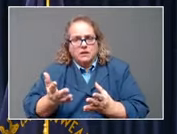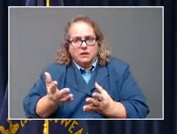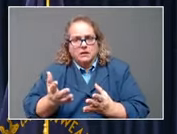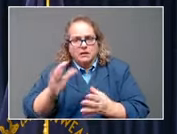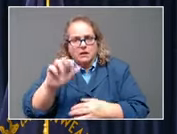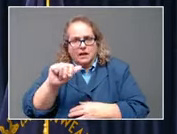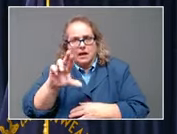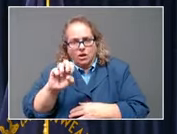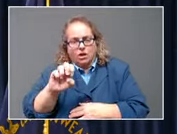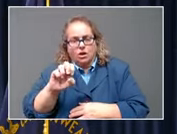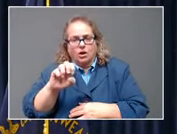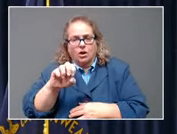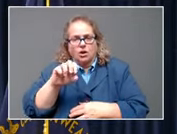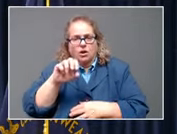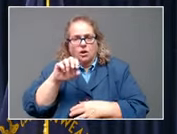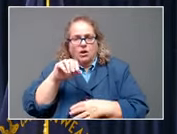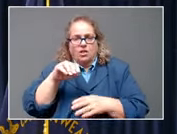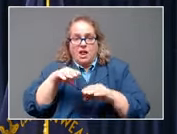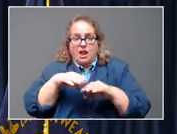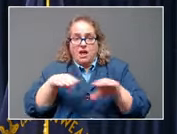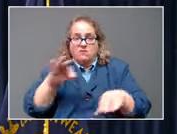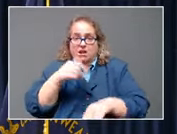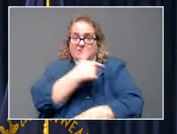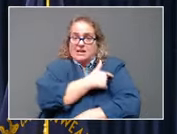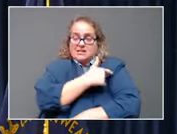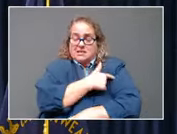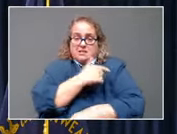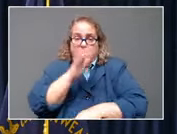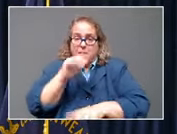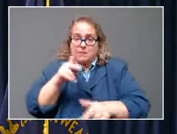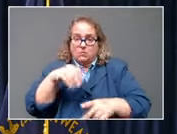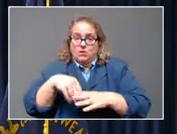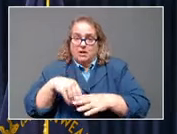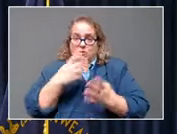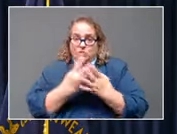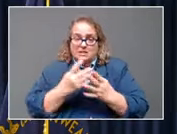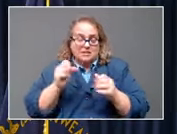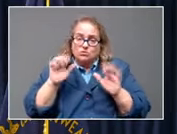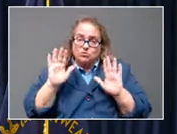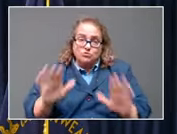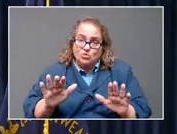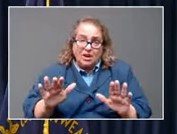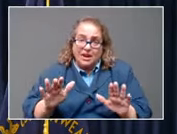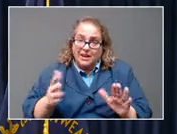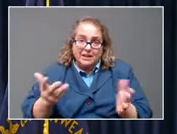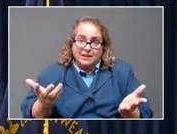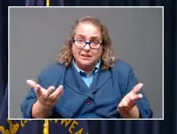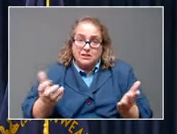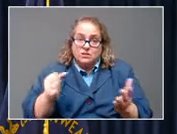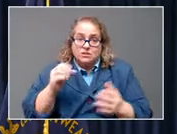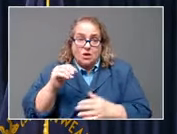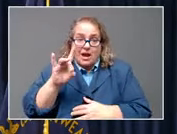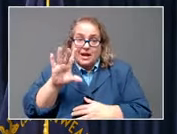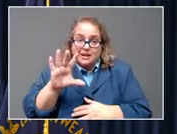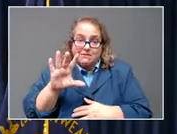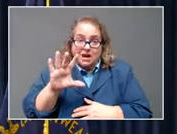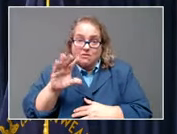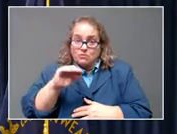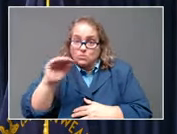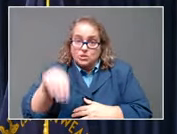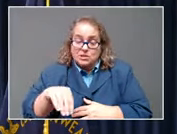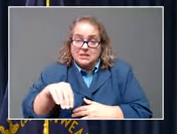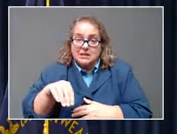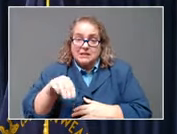the level of vaccinations by those incarcerated is great. I mean, 85% is